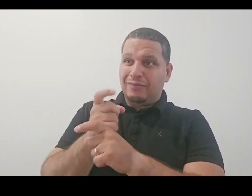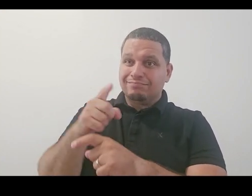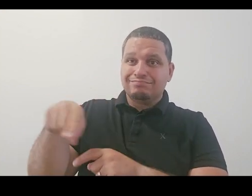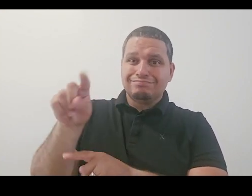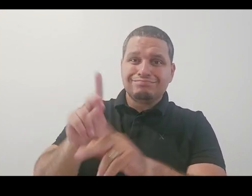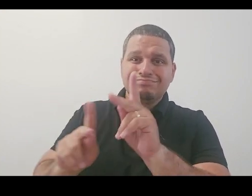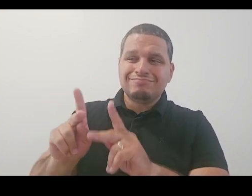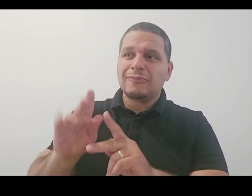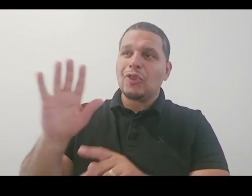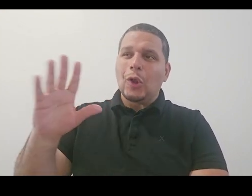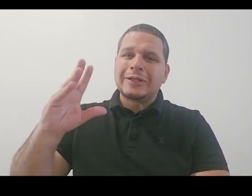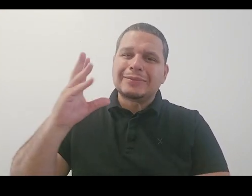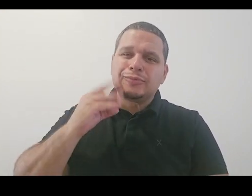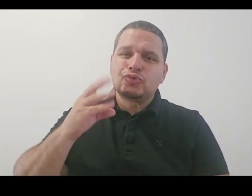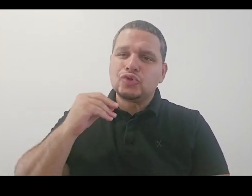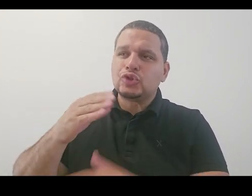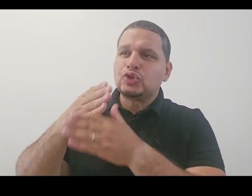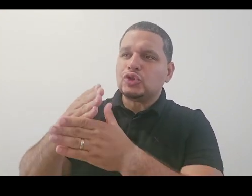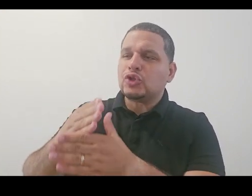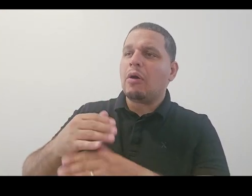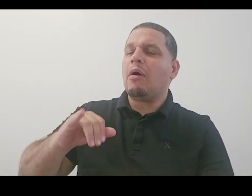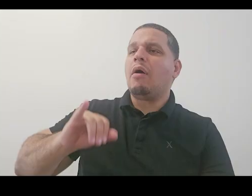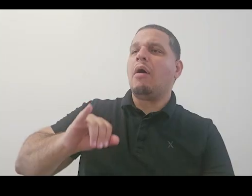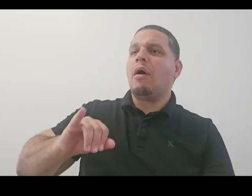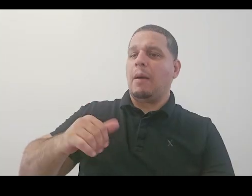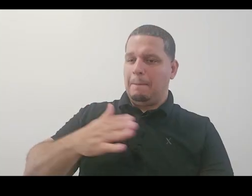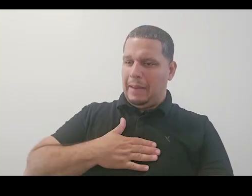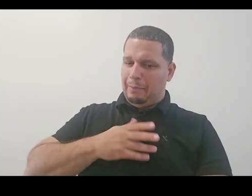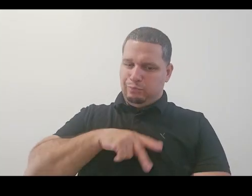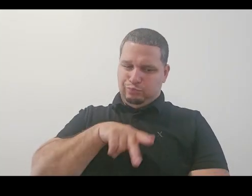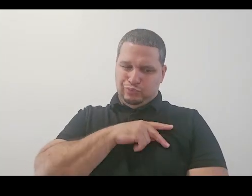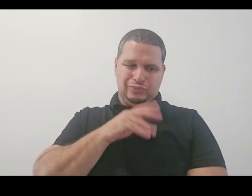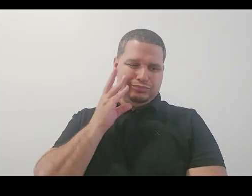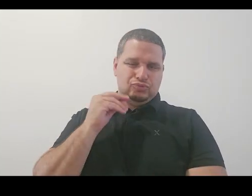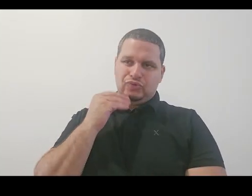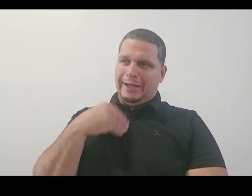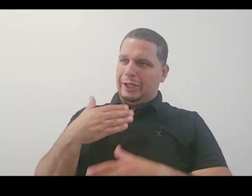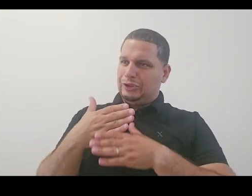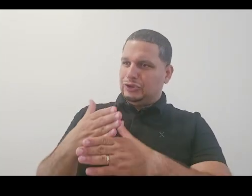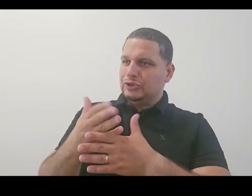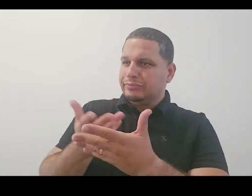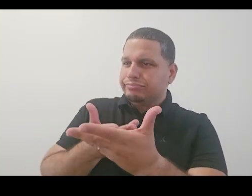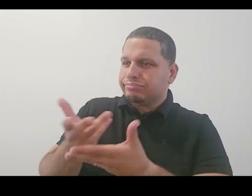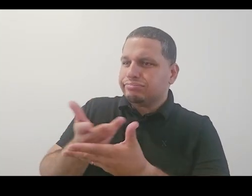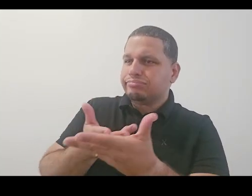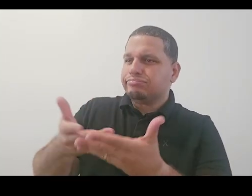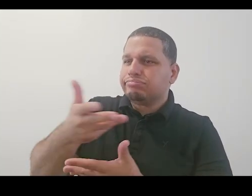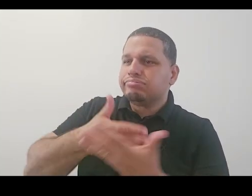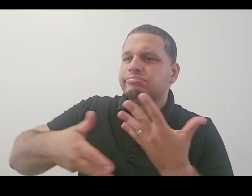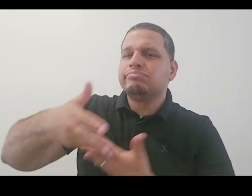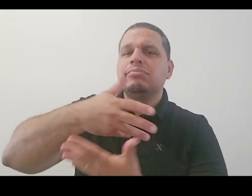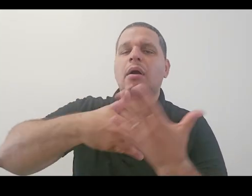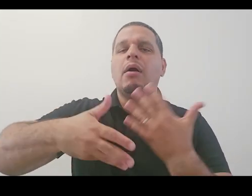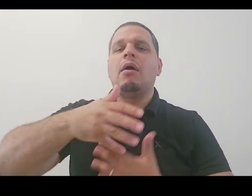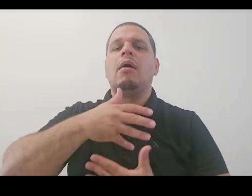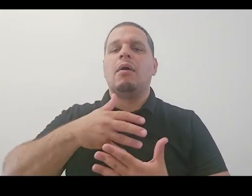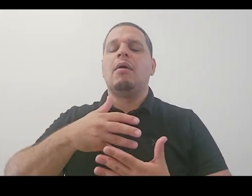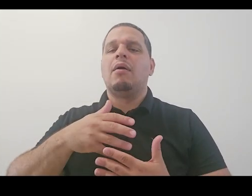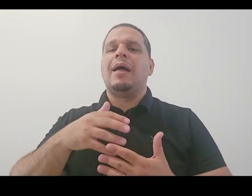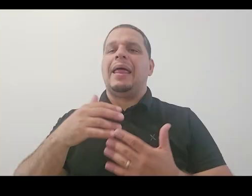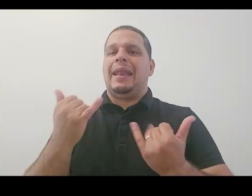the experiences that they shared and that I was able to share. And then ultimately in what I am able